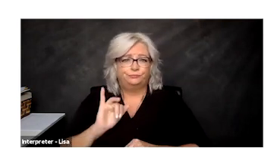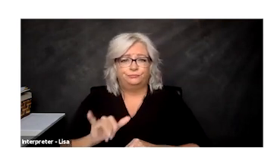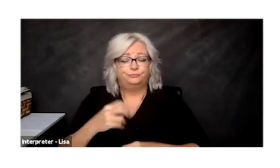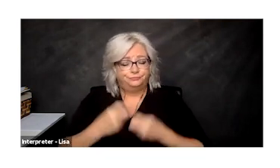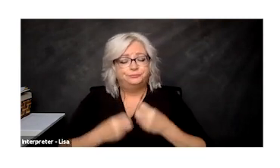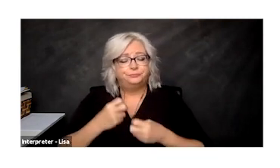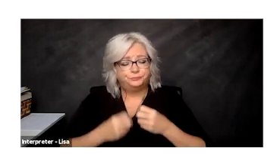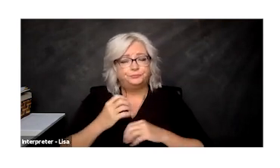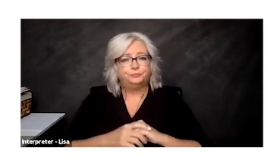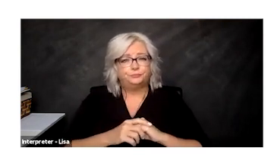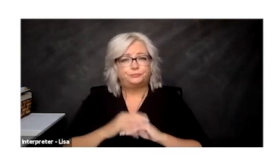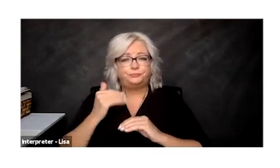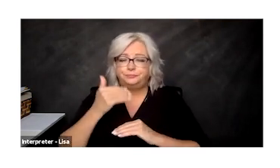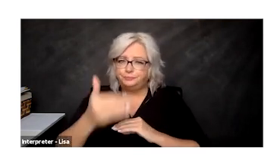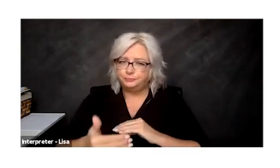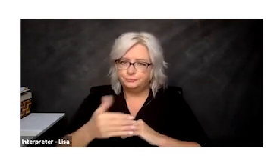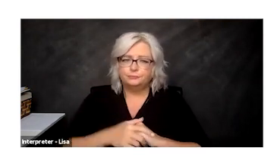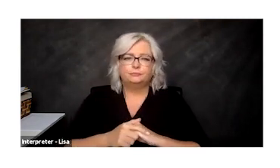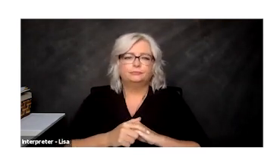Can you go to the next slide, please, Truman?